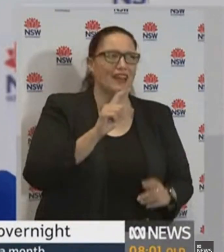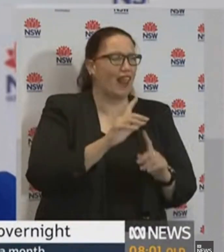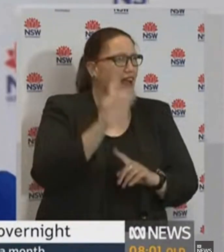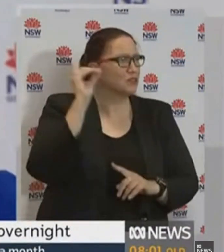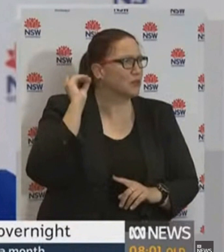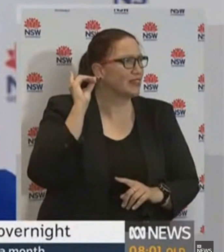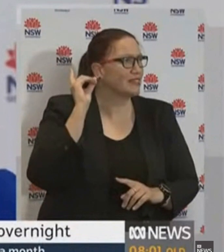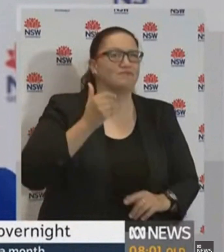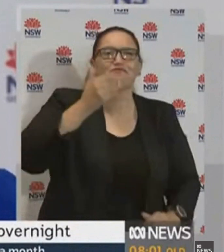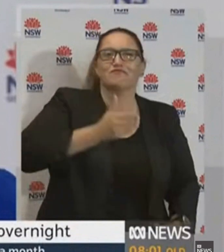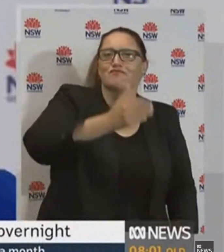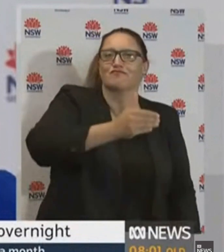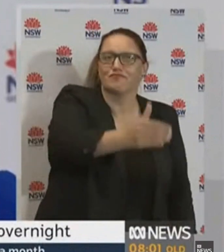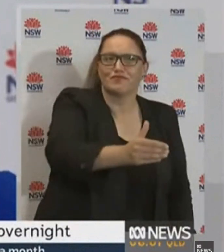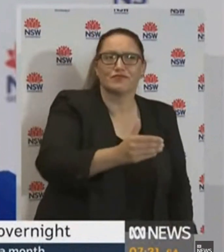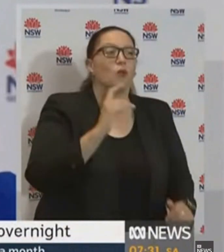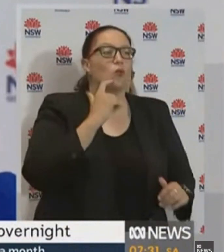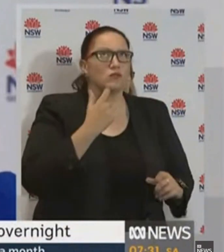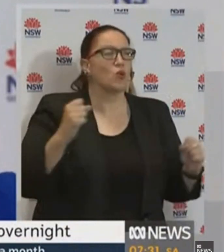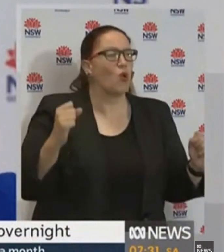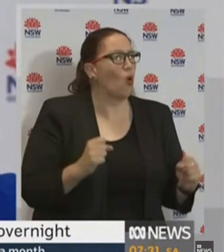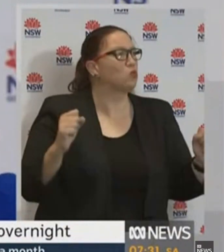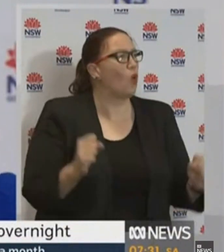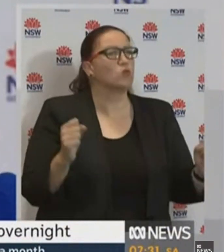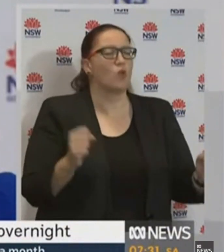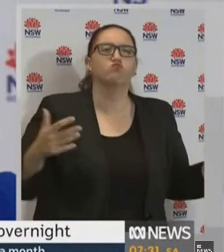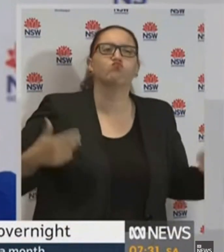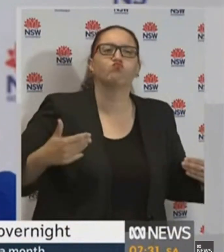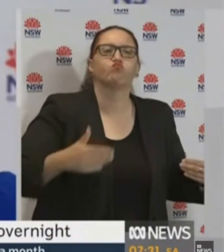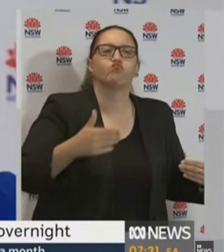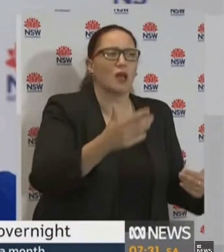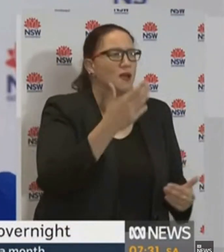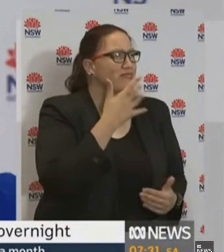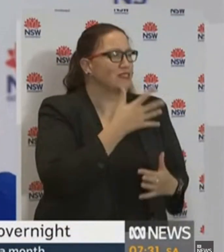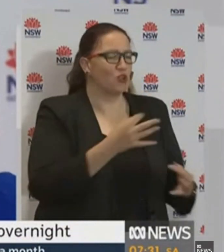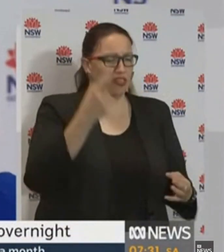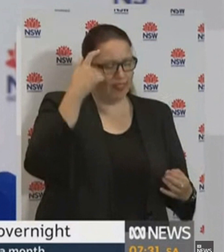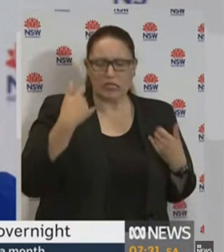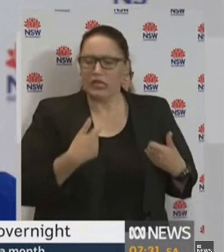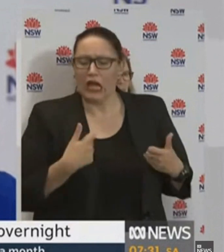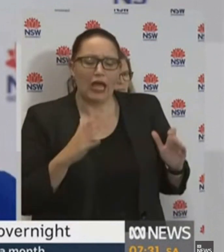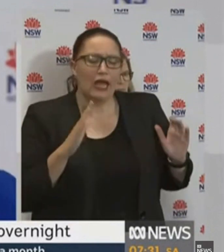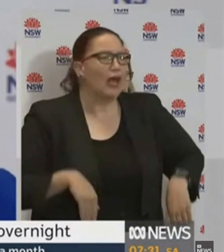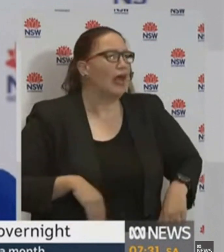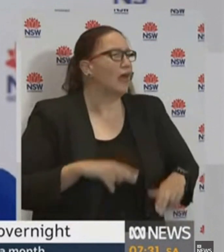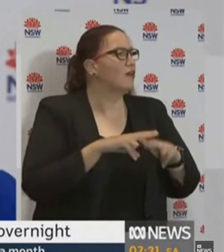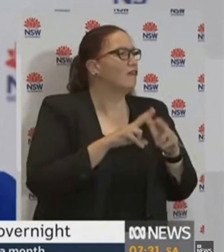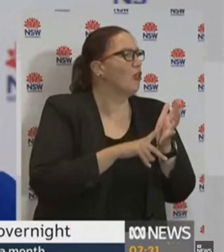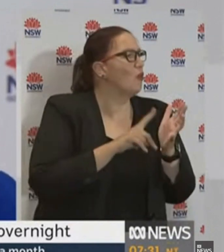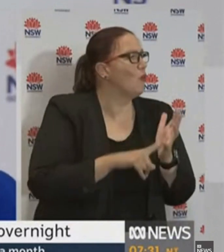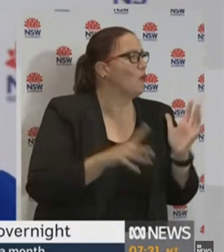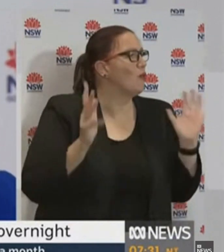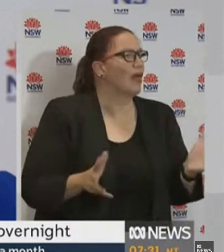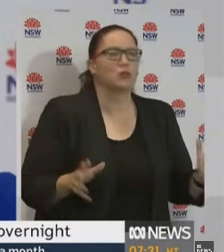Please don't assume it's the flu. Assume it's the coronavirus. Come forward and get tested. We're making testing as simple as possible, and I